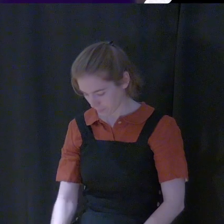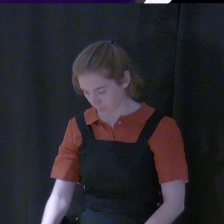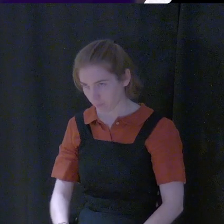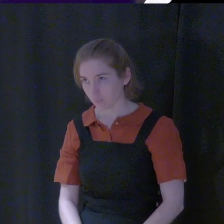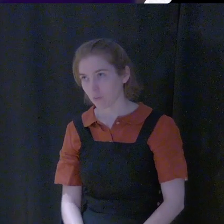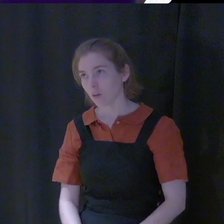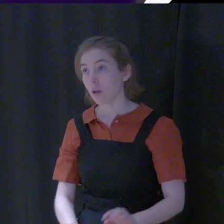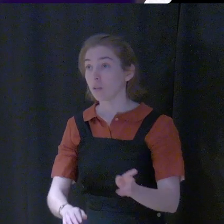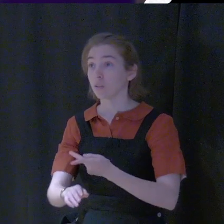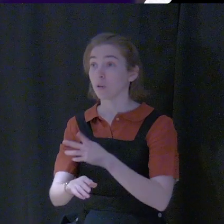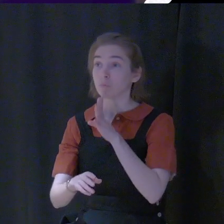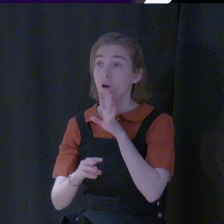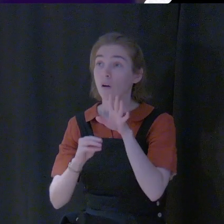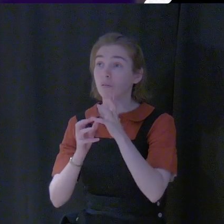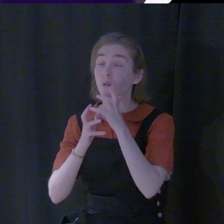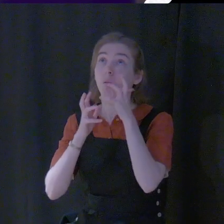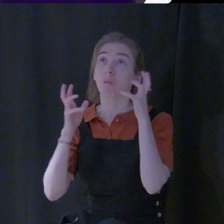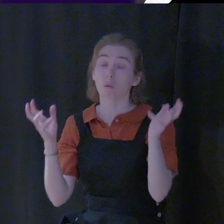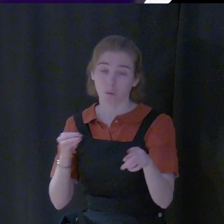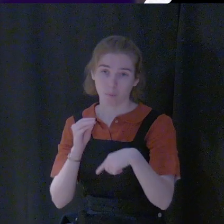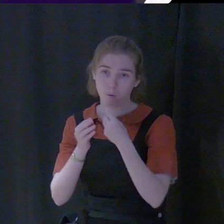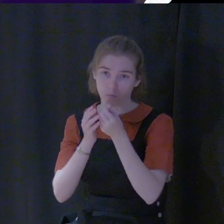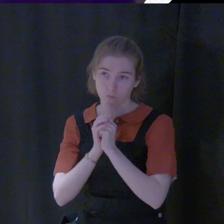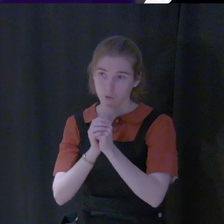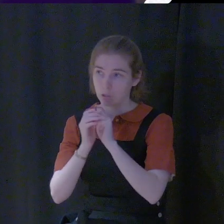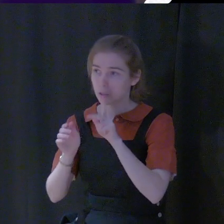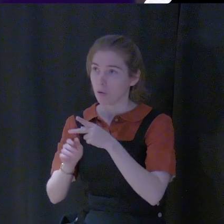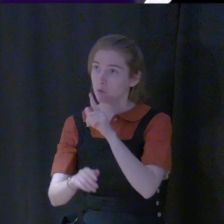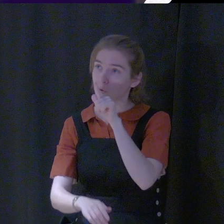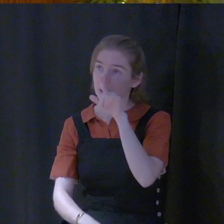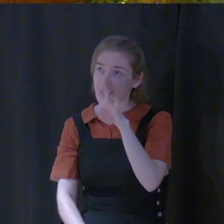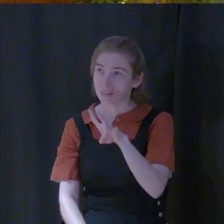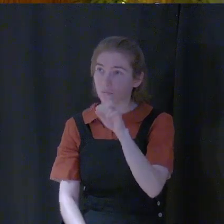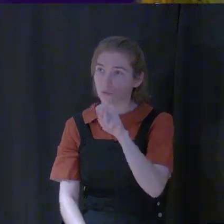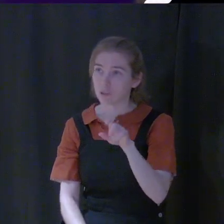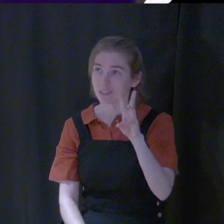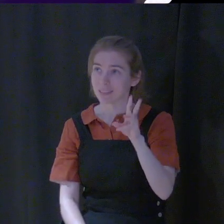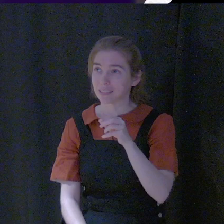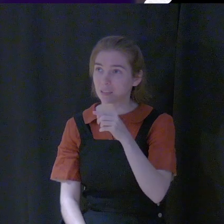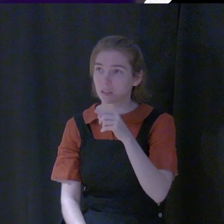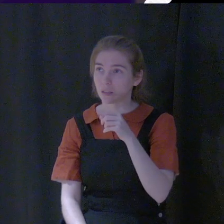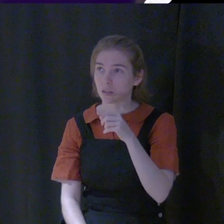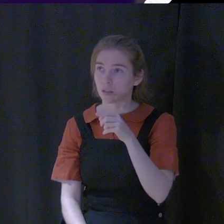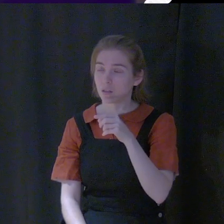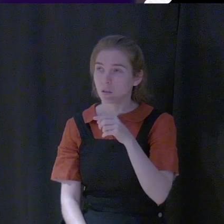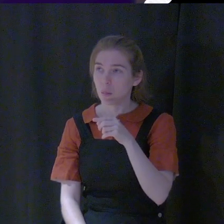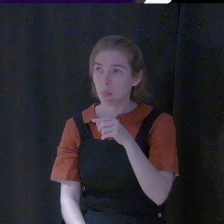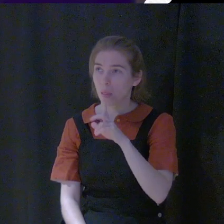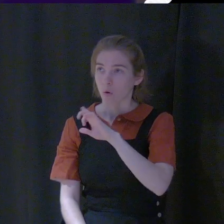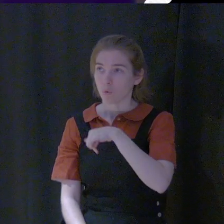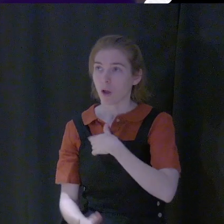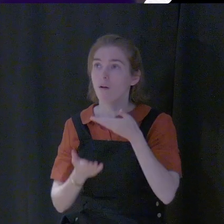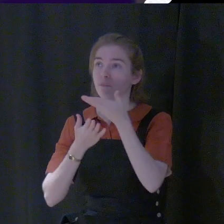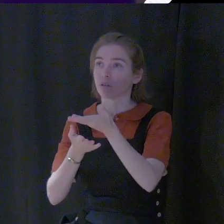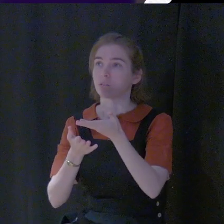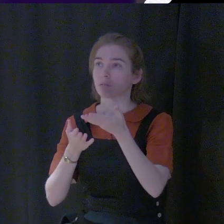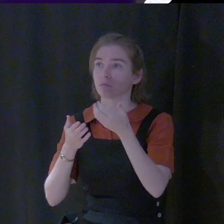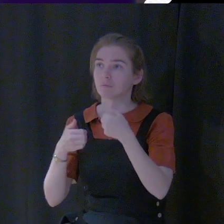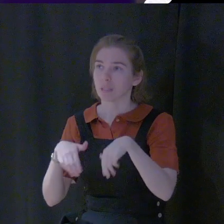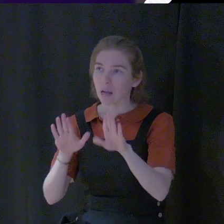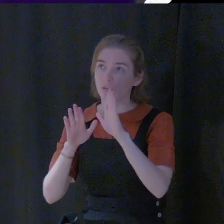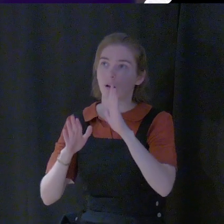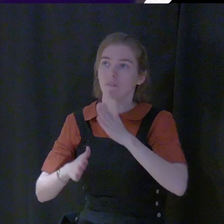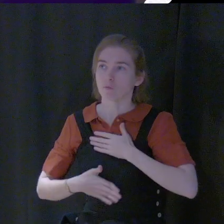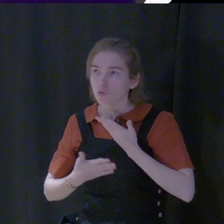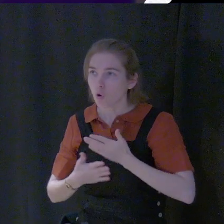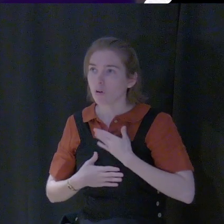Psalms talks a lot about worship. In Psalms 27:6, it says, therefore, we offer sacrifices of joy